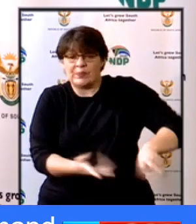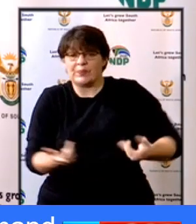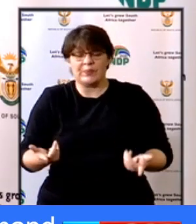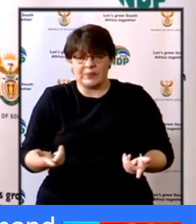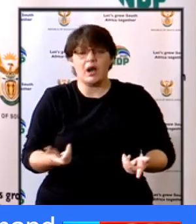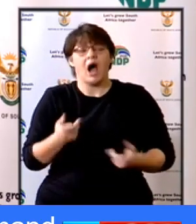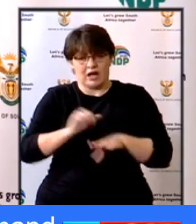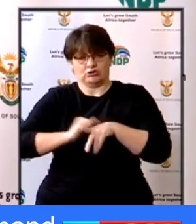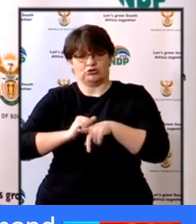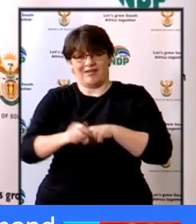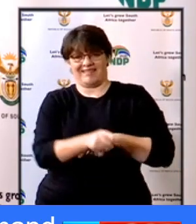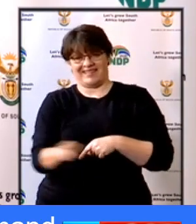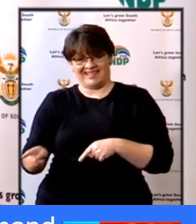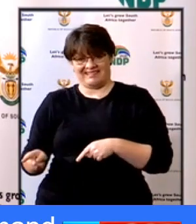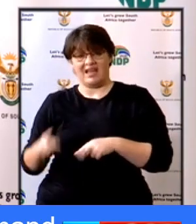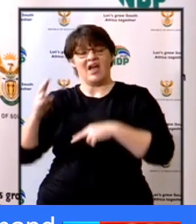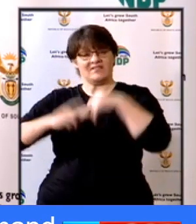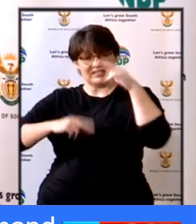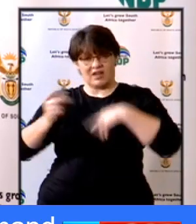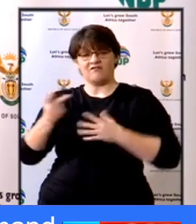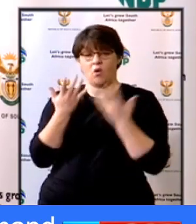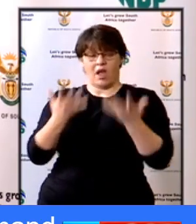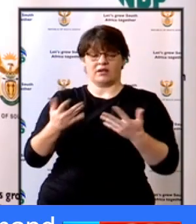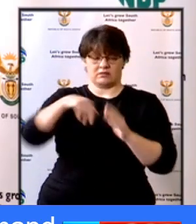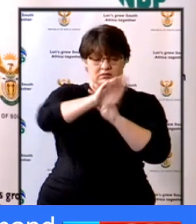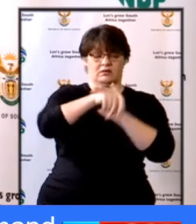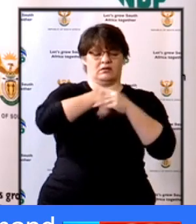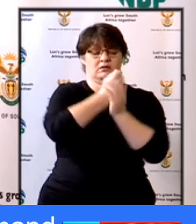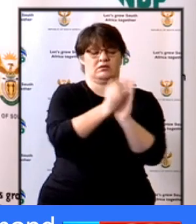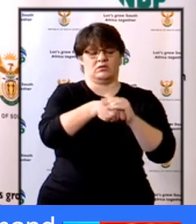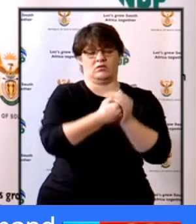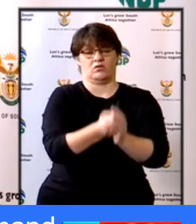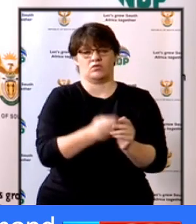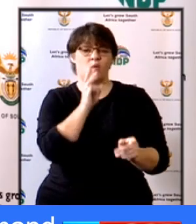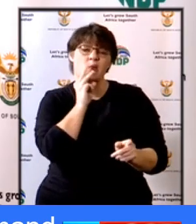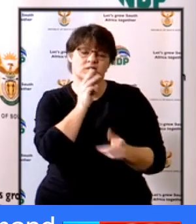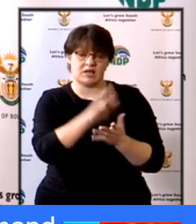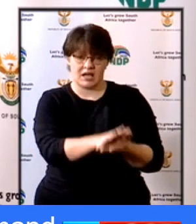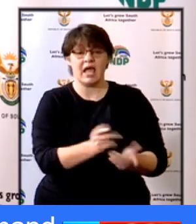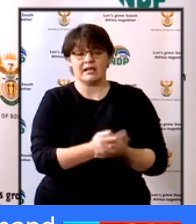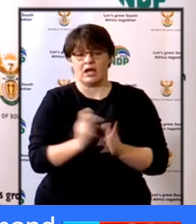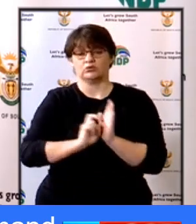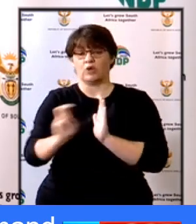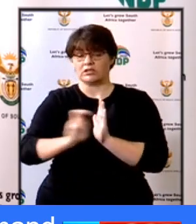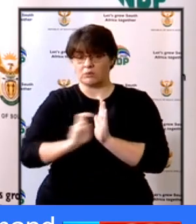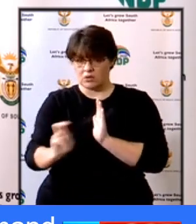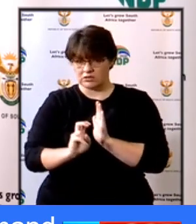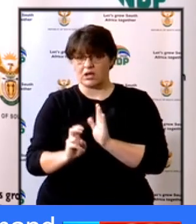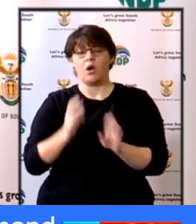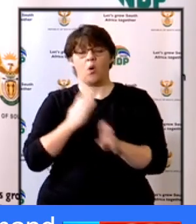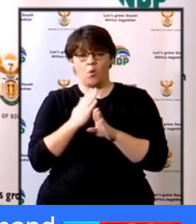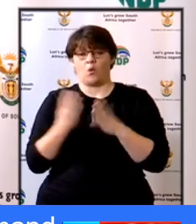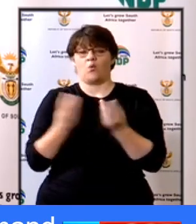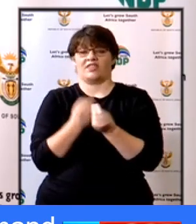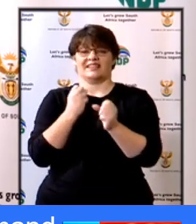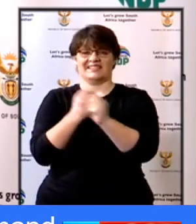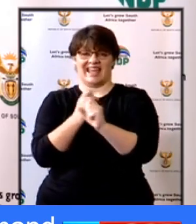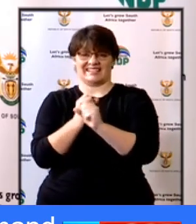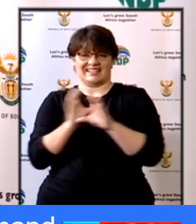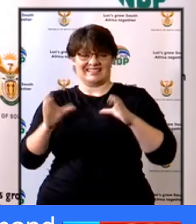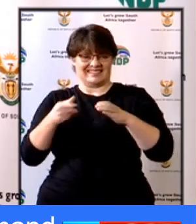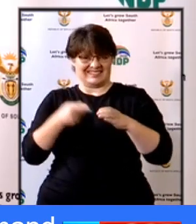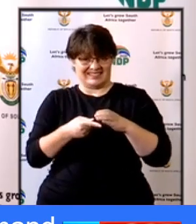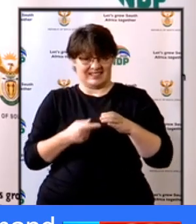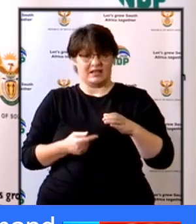equipment. They'll make facilities available for hand washing, and where transport is provided, they'll be working with the taxi industry